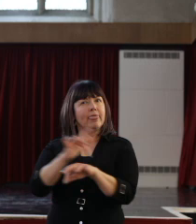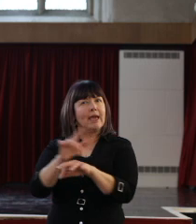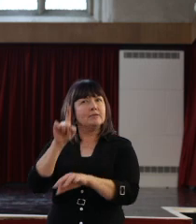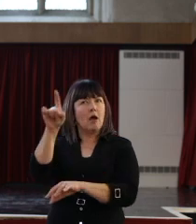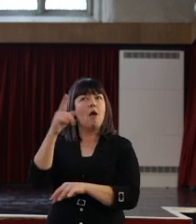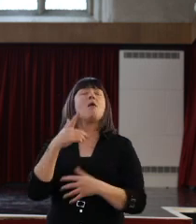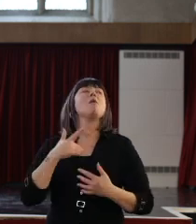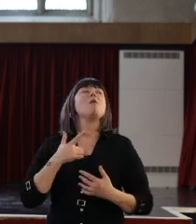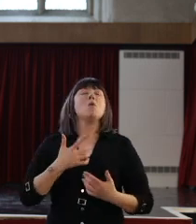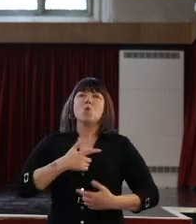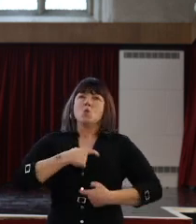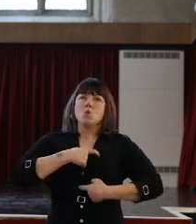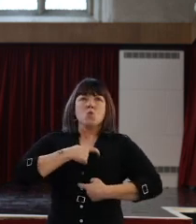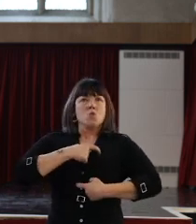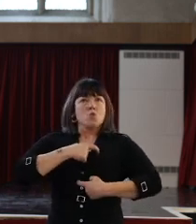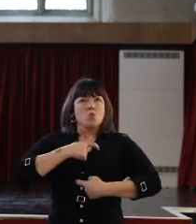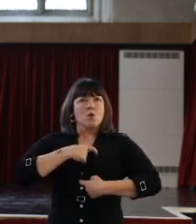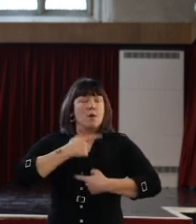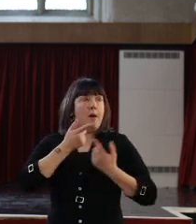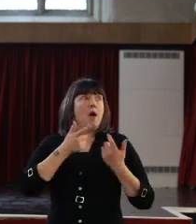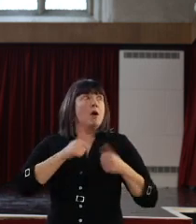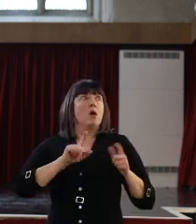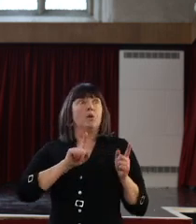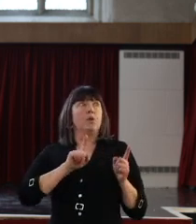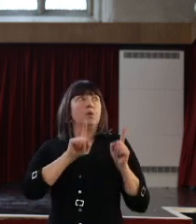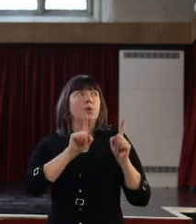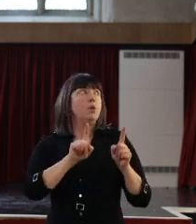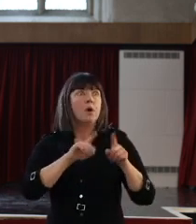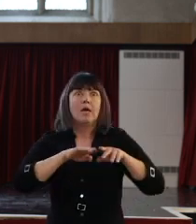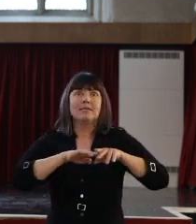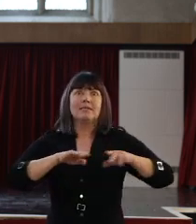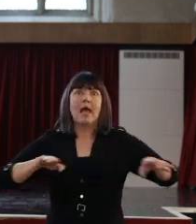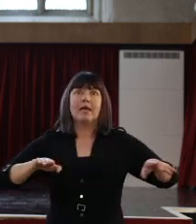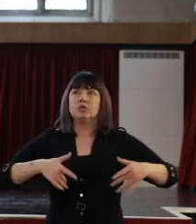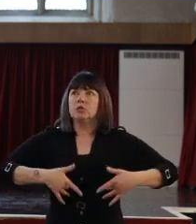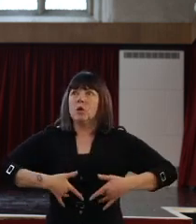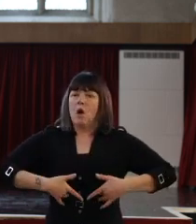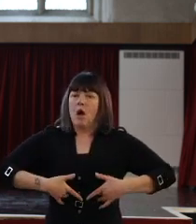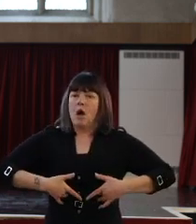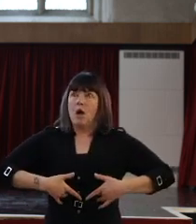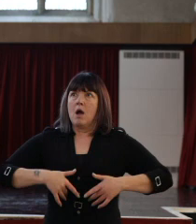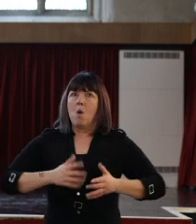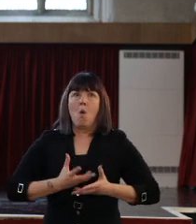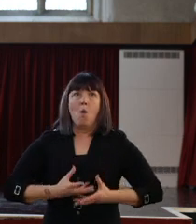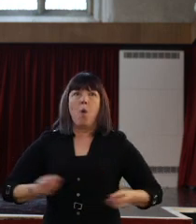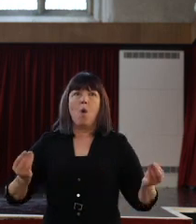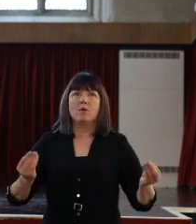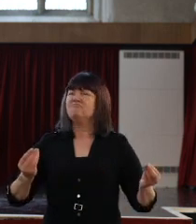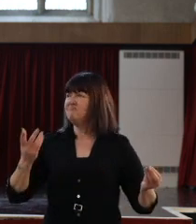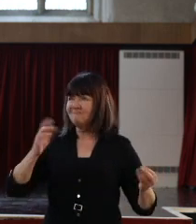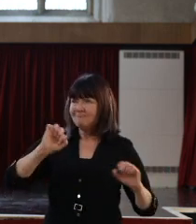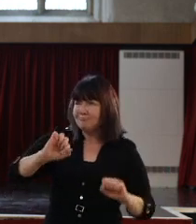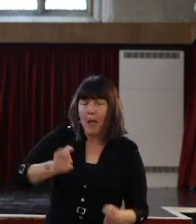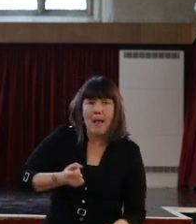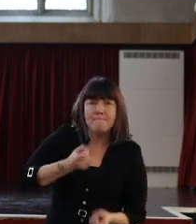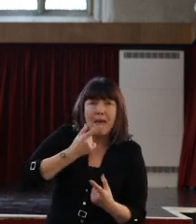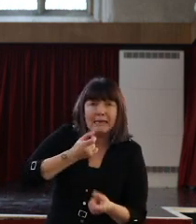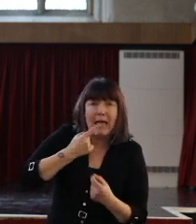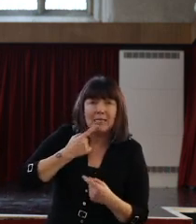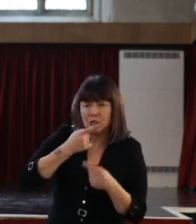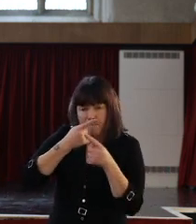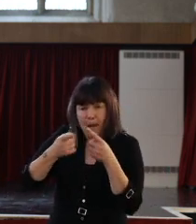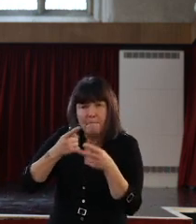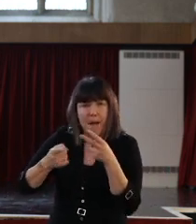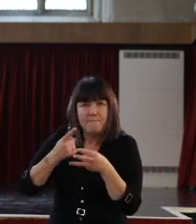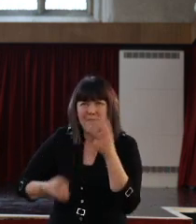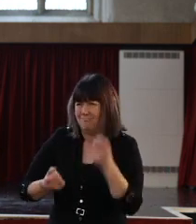completely disappeared. And making people laugh really is a medicine to me. Forget Prozac, sertraline, Zoloft.